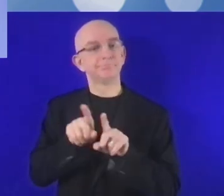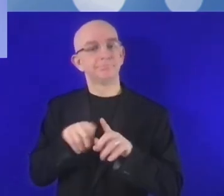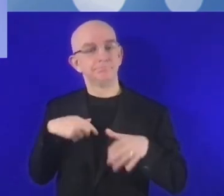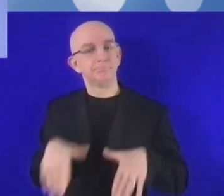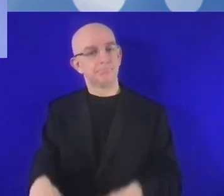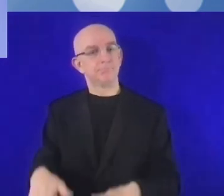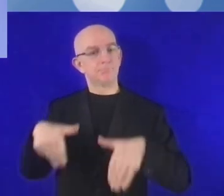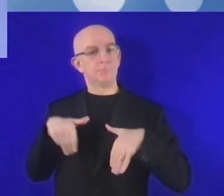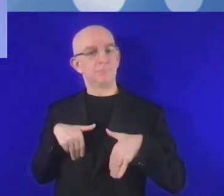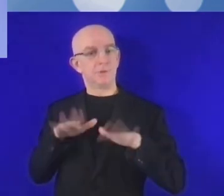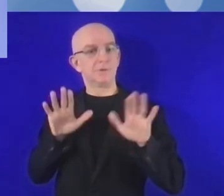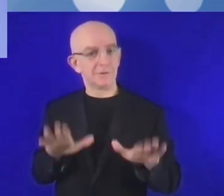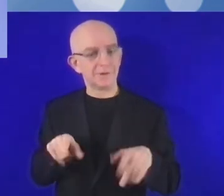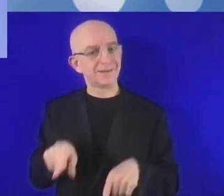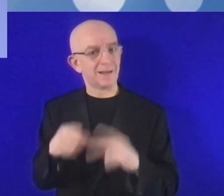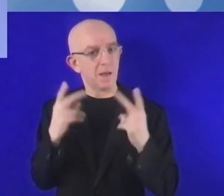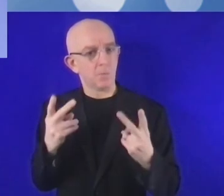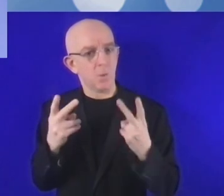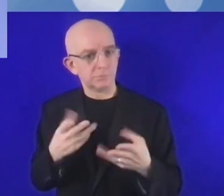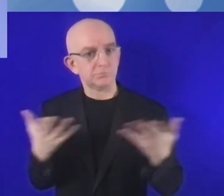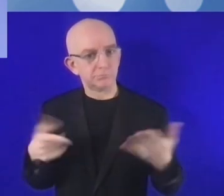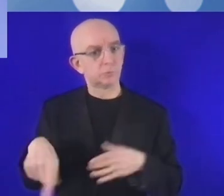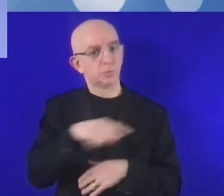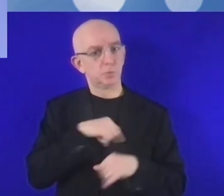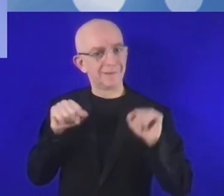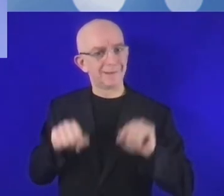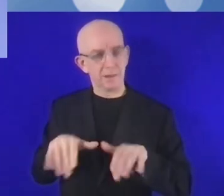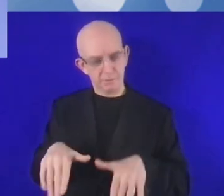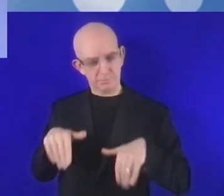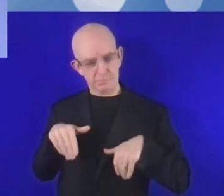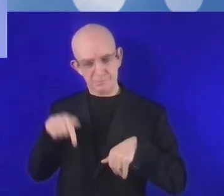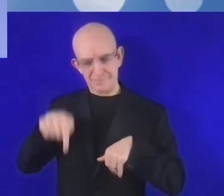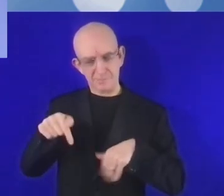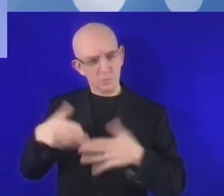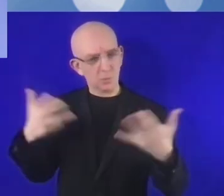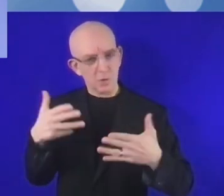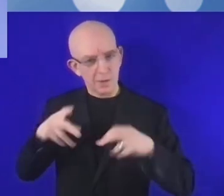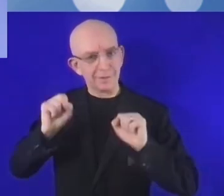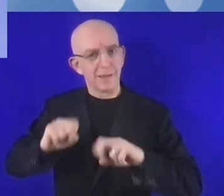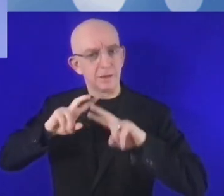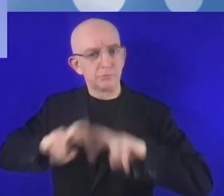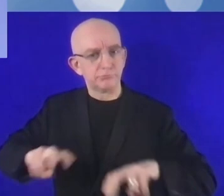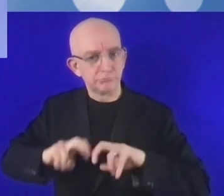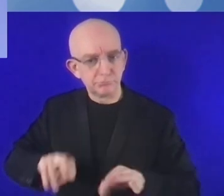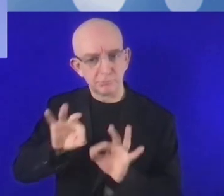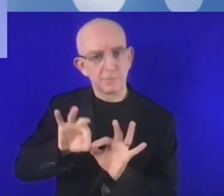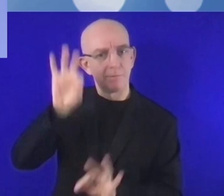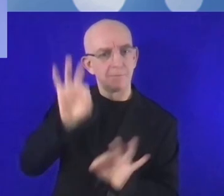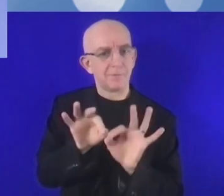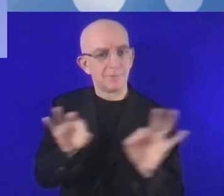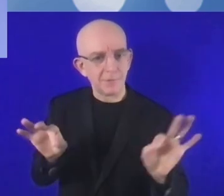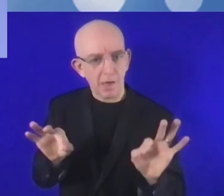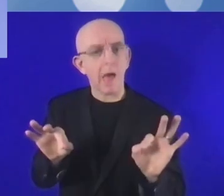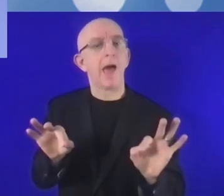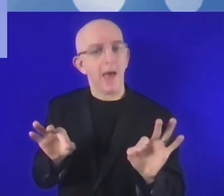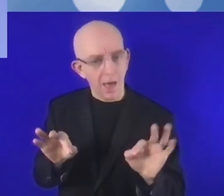and passed on by human traditions. So if you take these two layers, subjective and objective, put them together, then you have